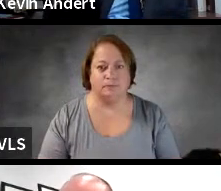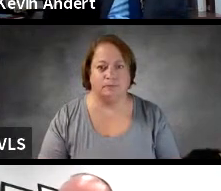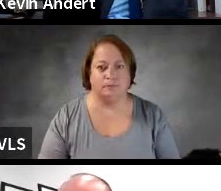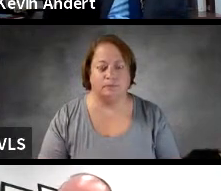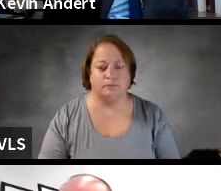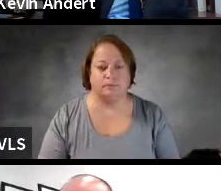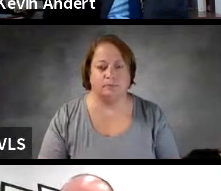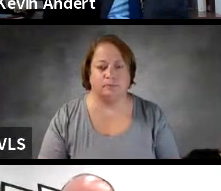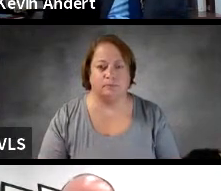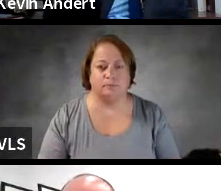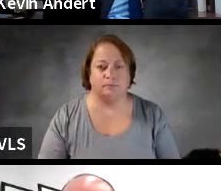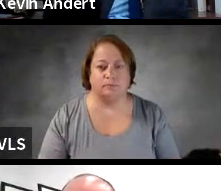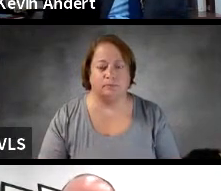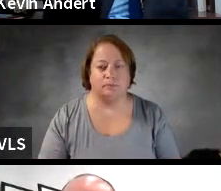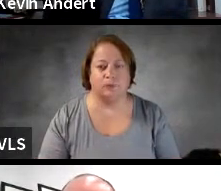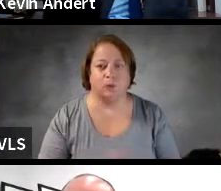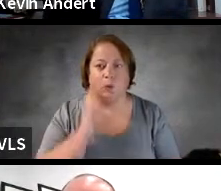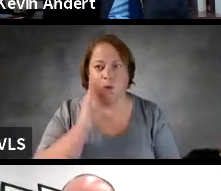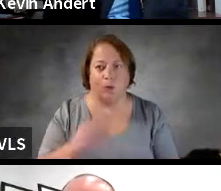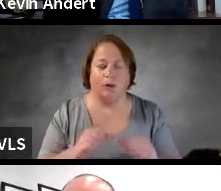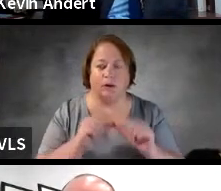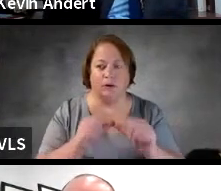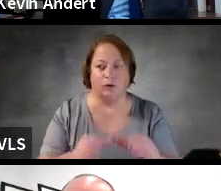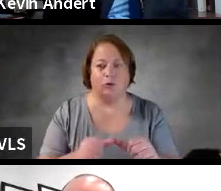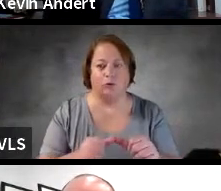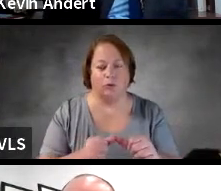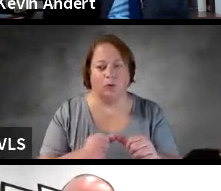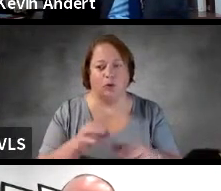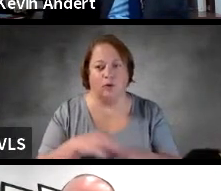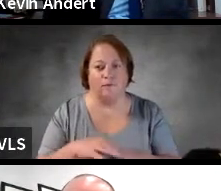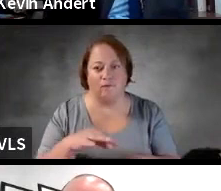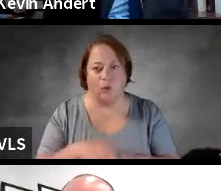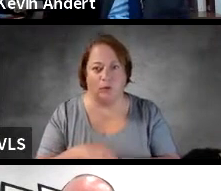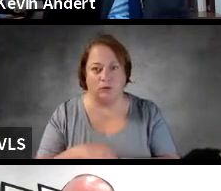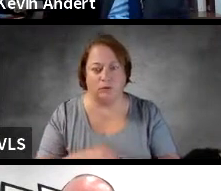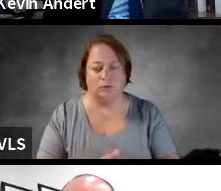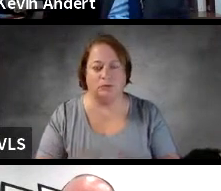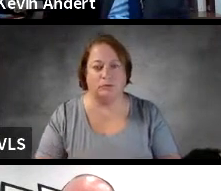Okay, so we will move forward with our roll call vote then.